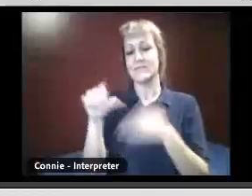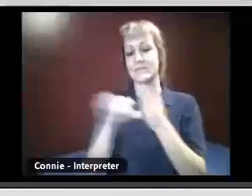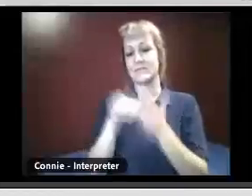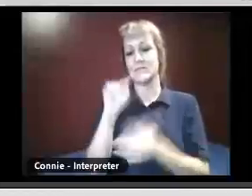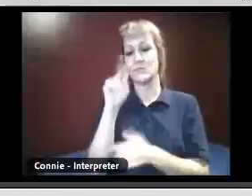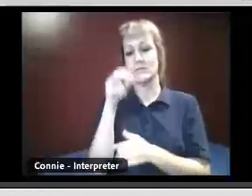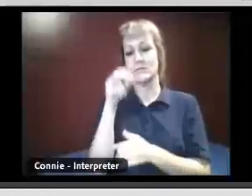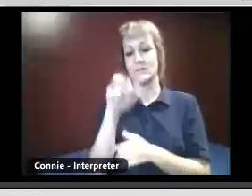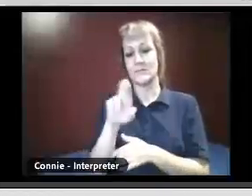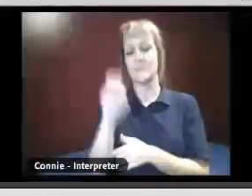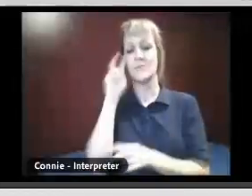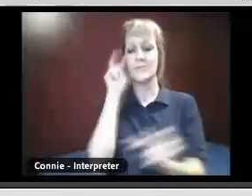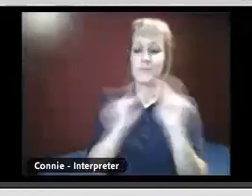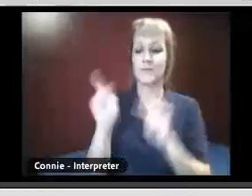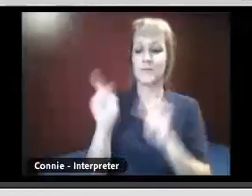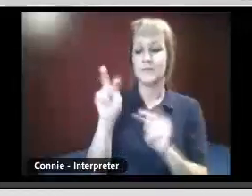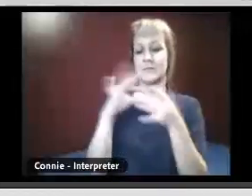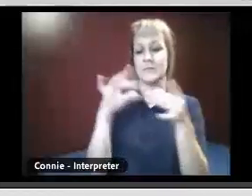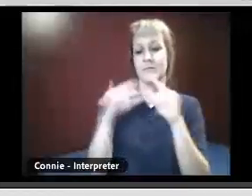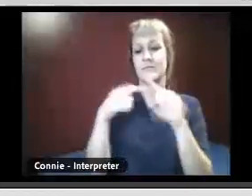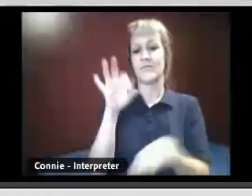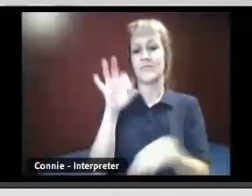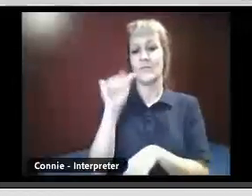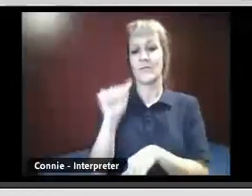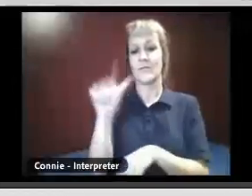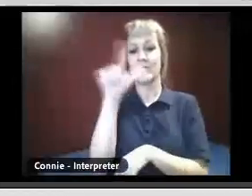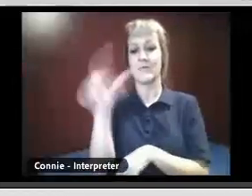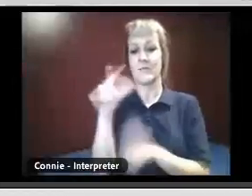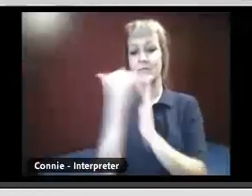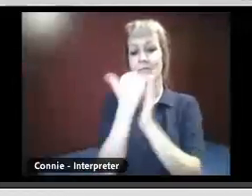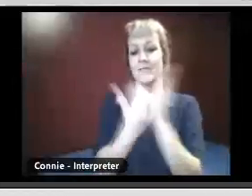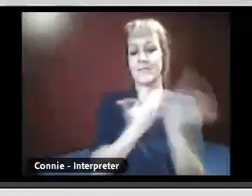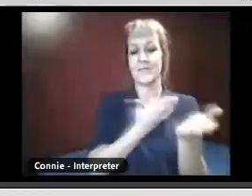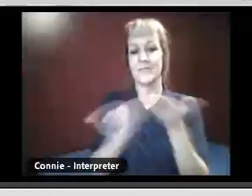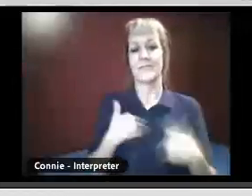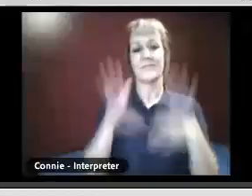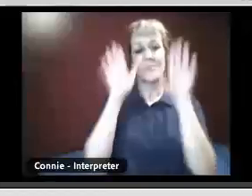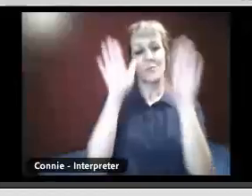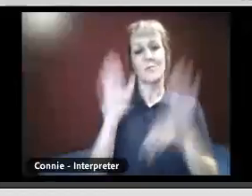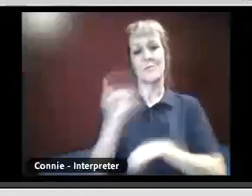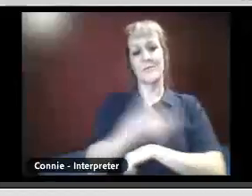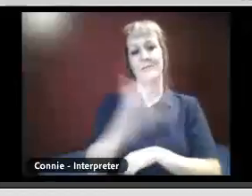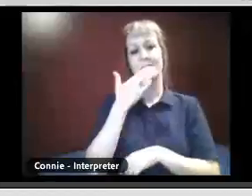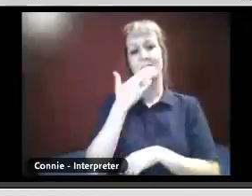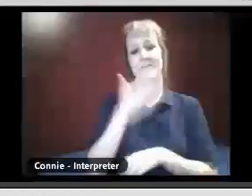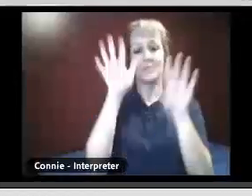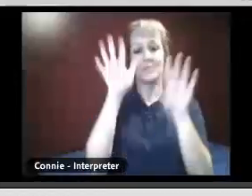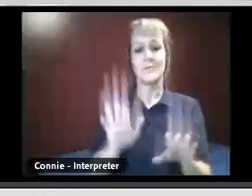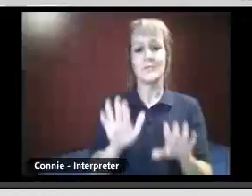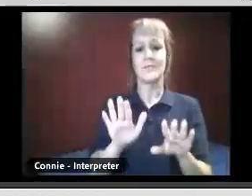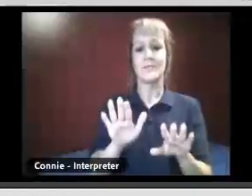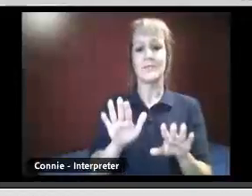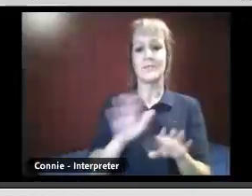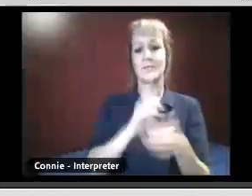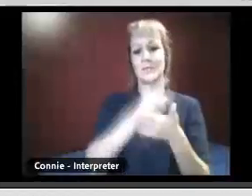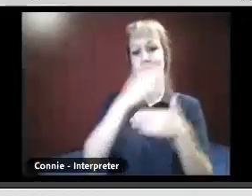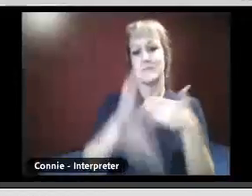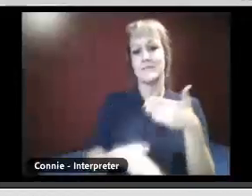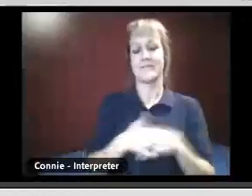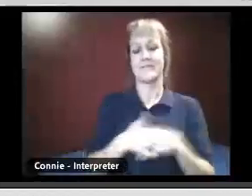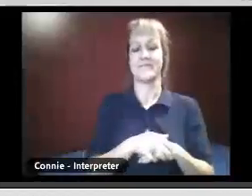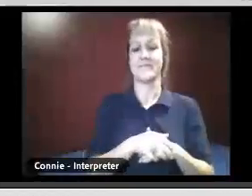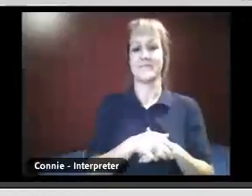for your message from the Florida Library listserv. Thank you and have a wonderful day and a wonderful upcoming weekend, hopefully.